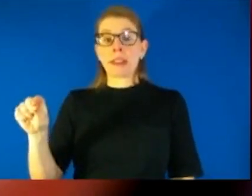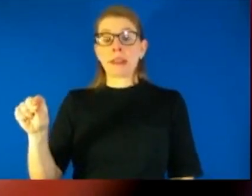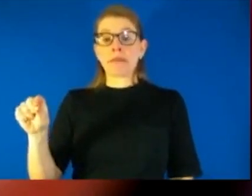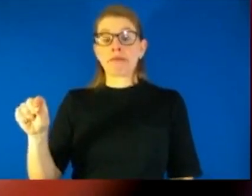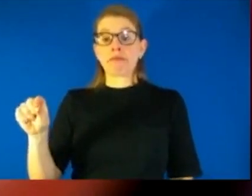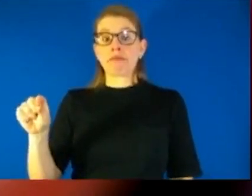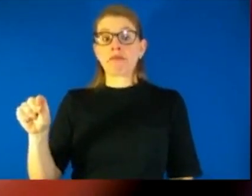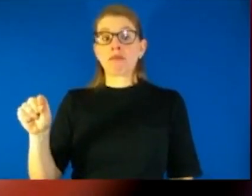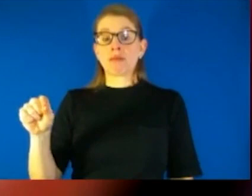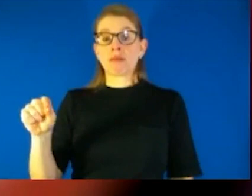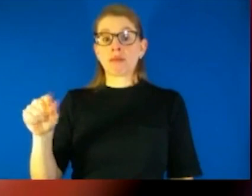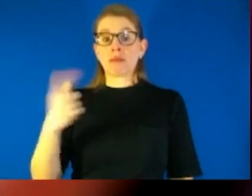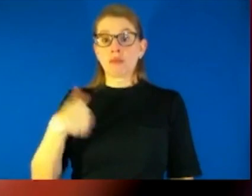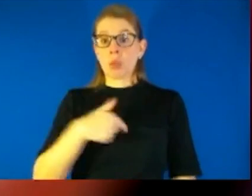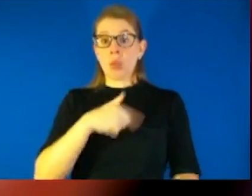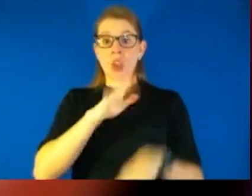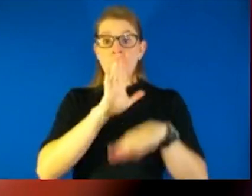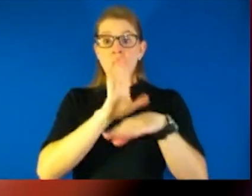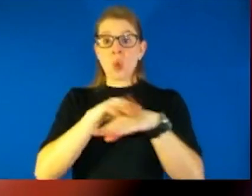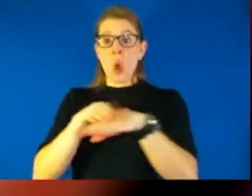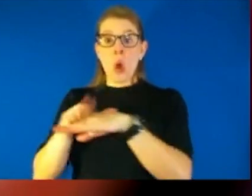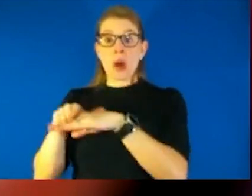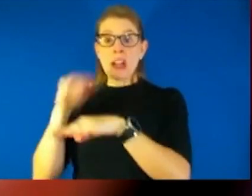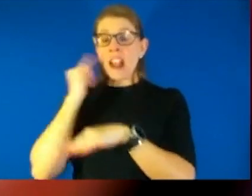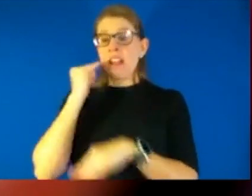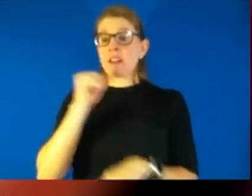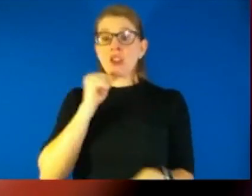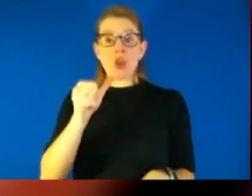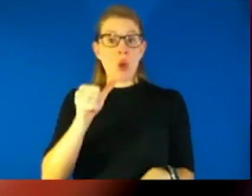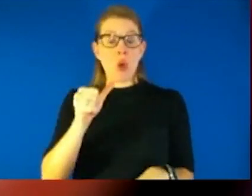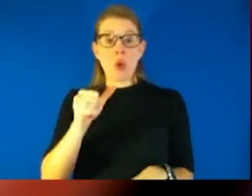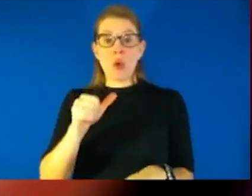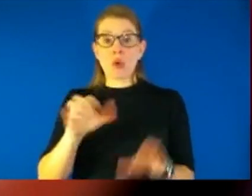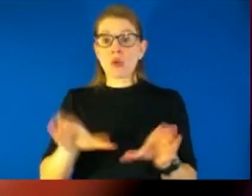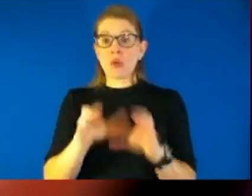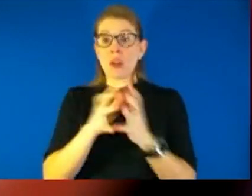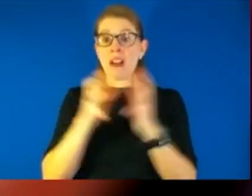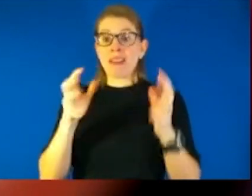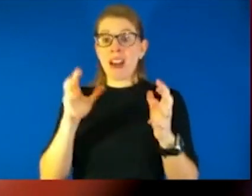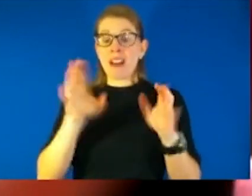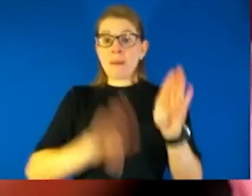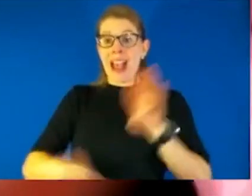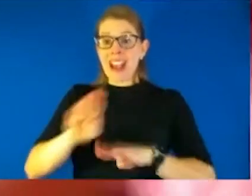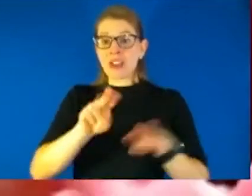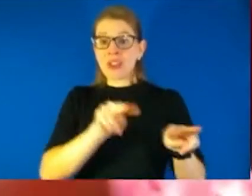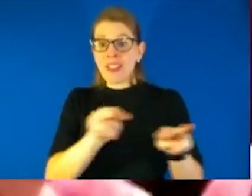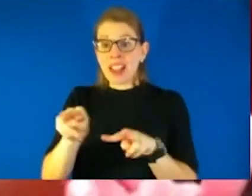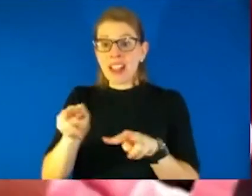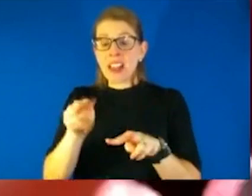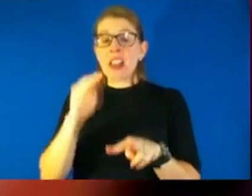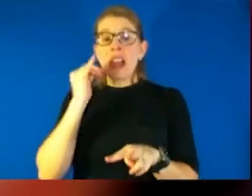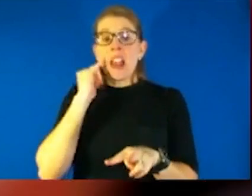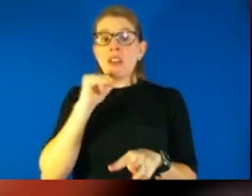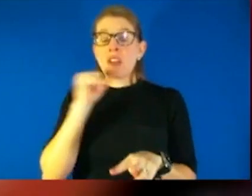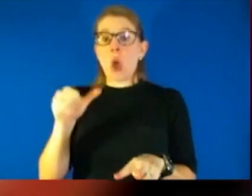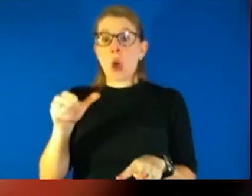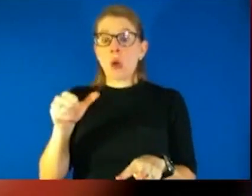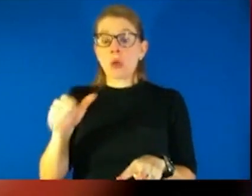we warned that if we don't do a lot of biosurveillance, if we don't spend money to